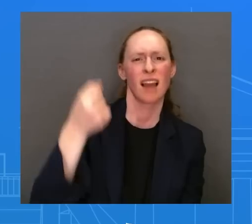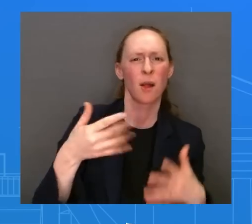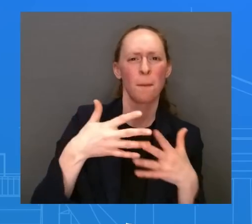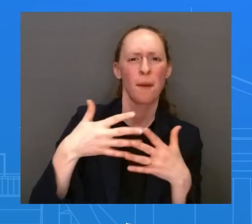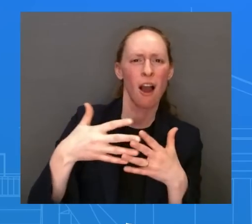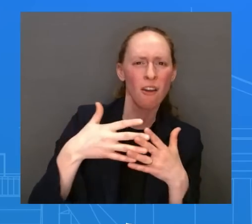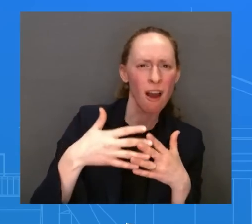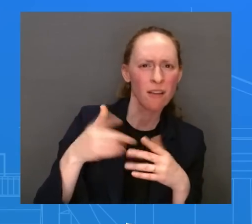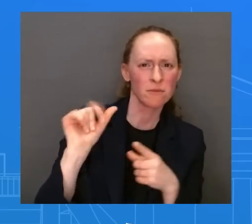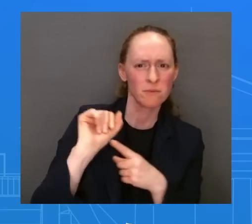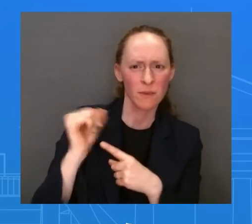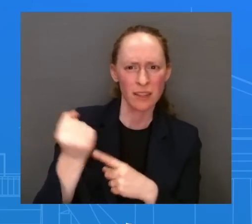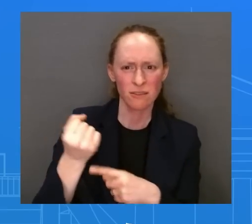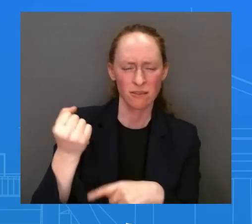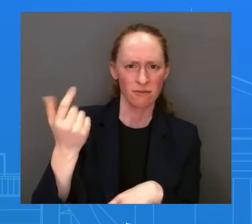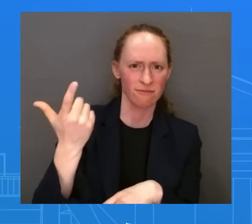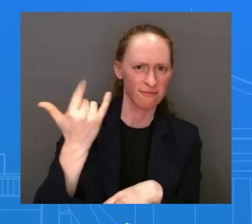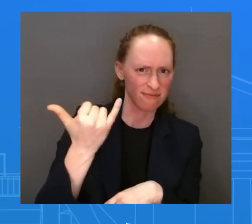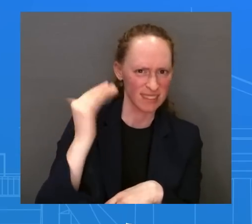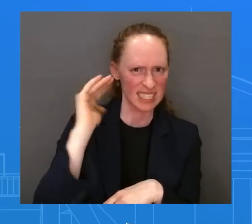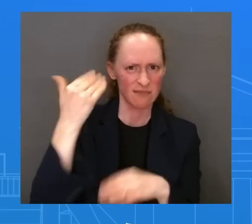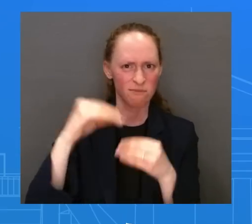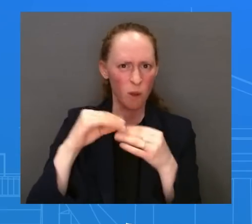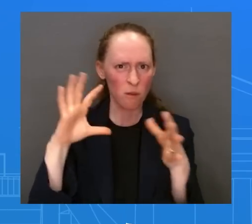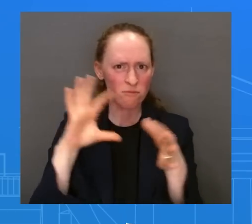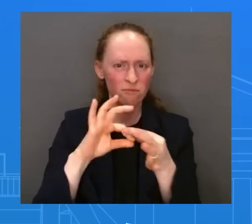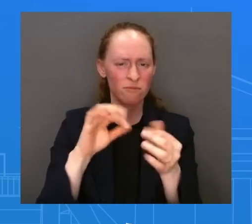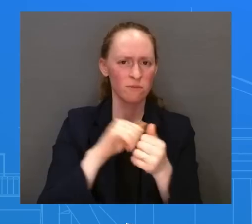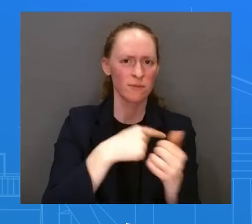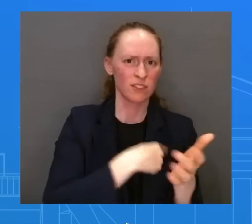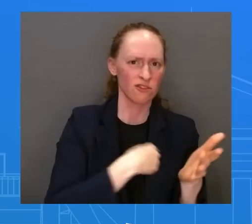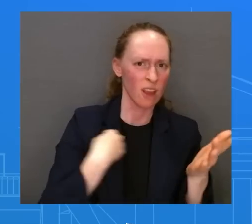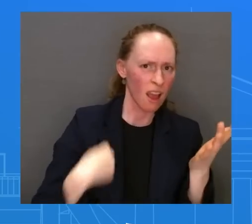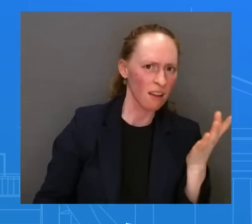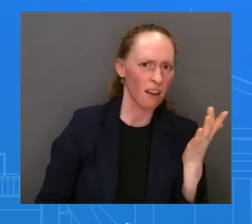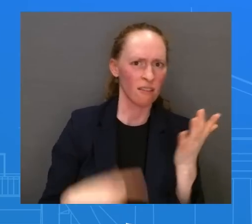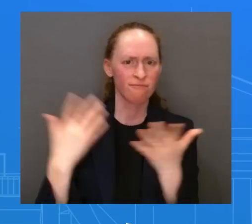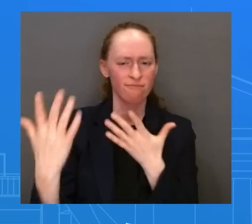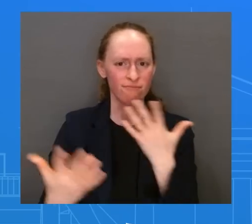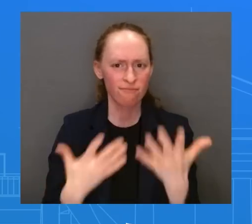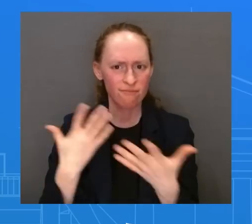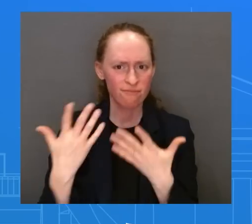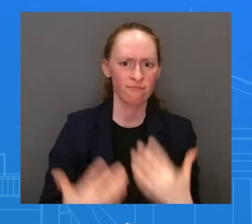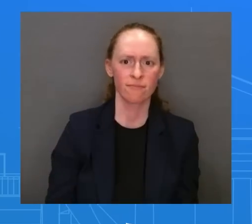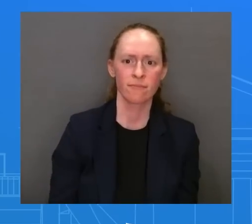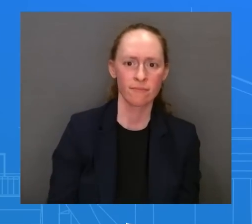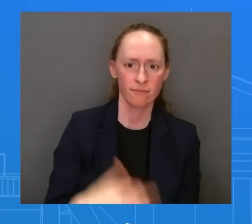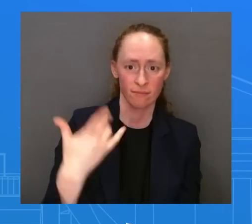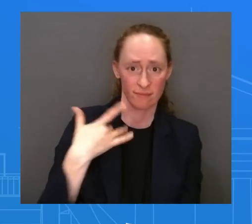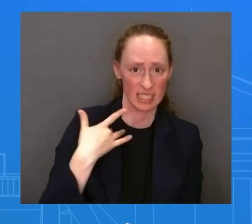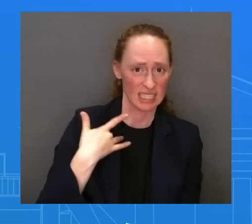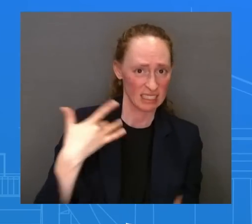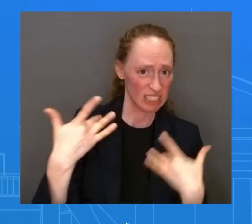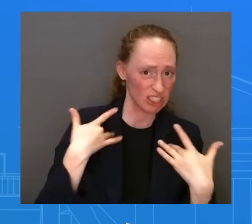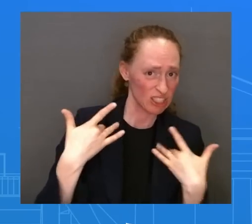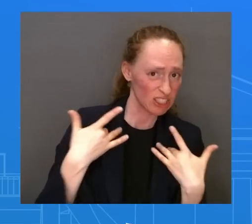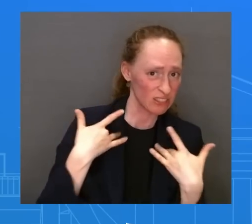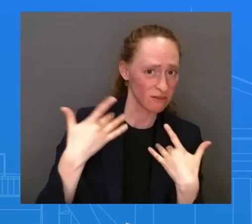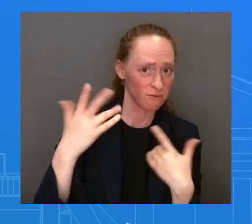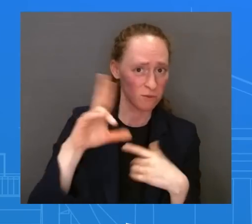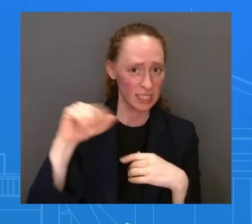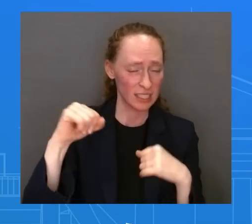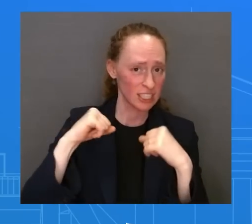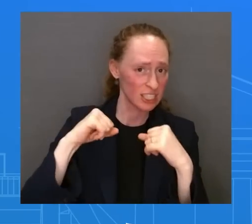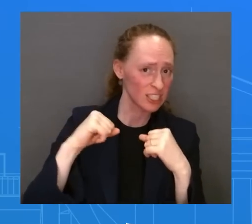Latin America and how big is it a security challenge for the University just in general we see the Chinese continue to try to gain influence